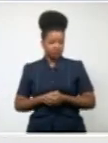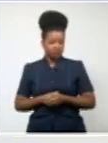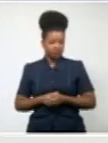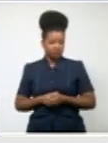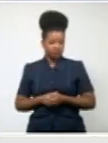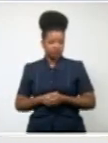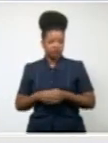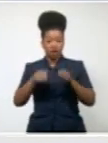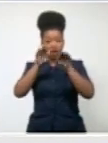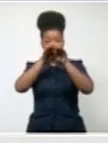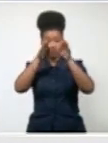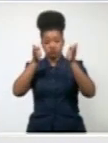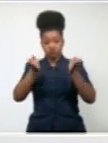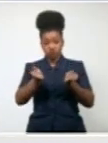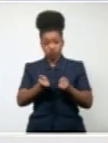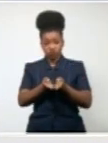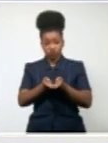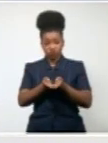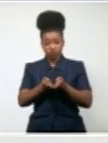the Americas.